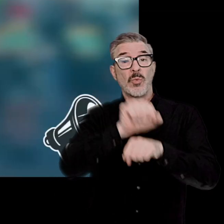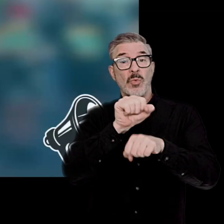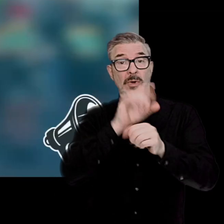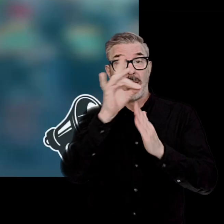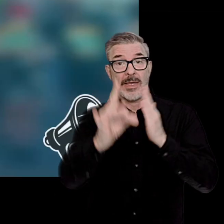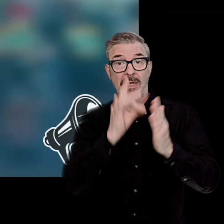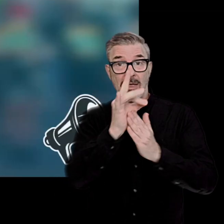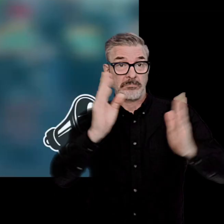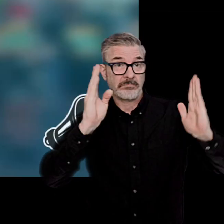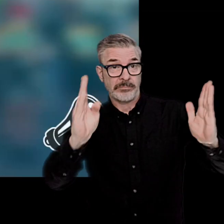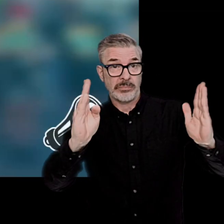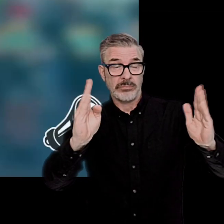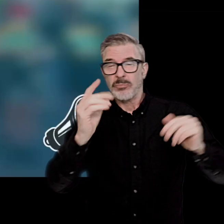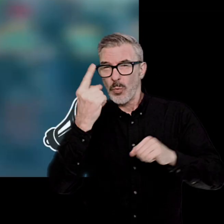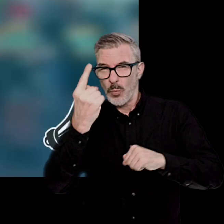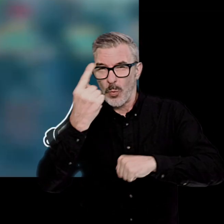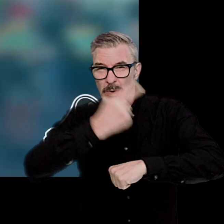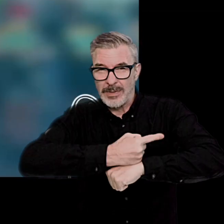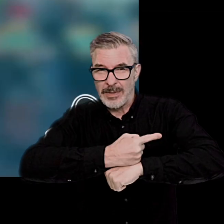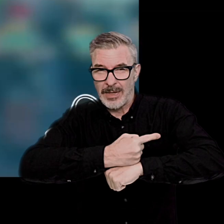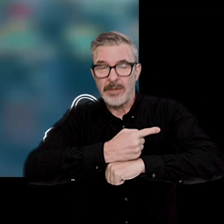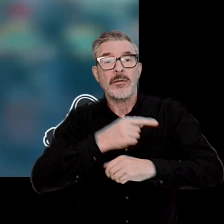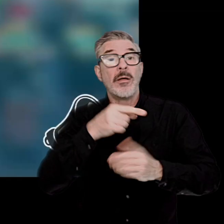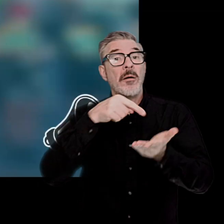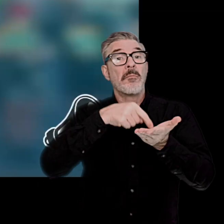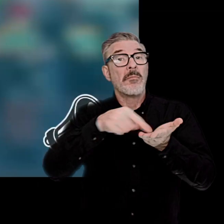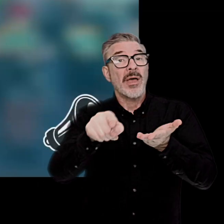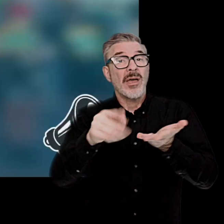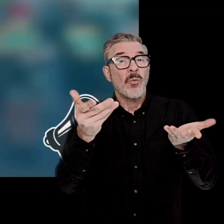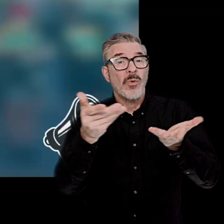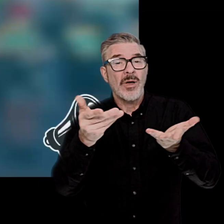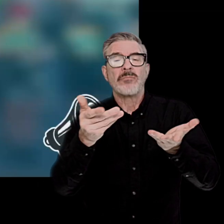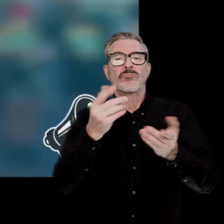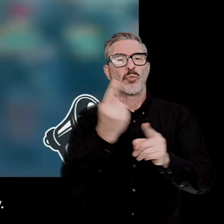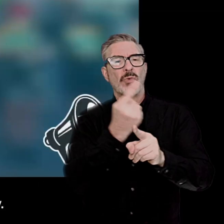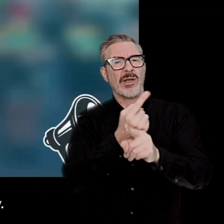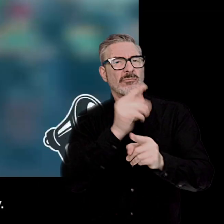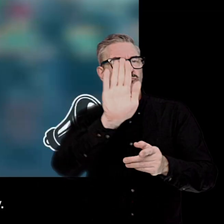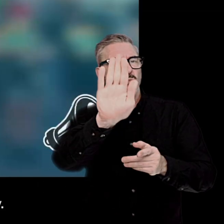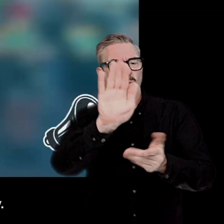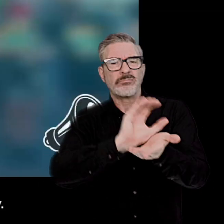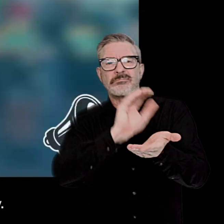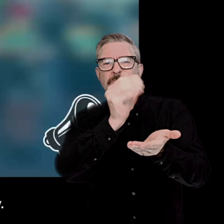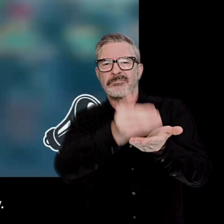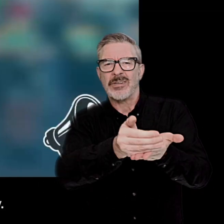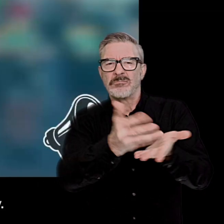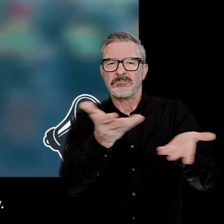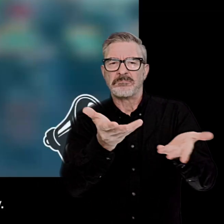How overtime applies is when you work more than 8 hours in one day, you must be paid